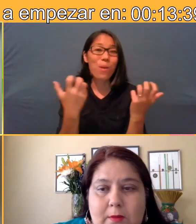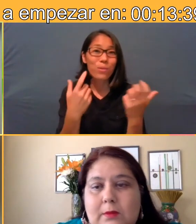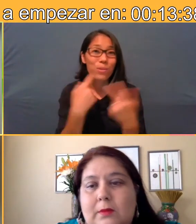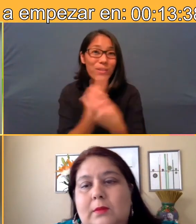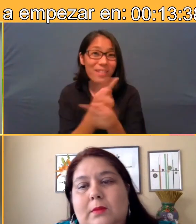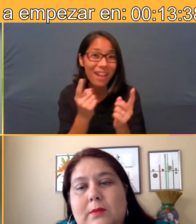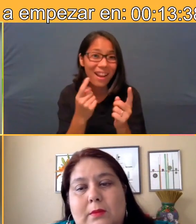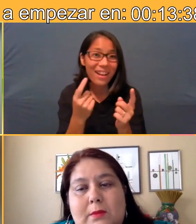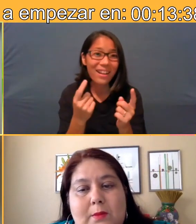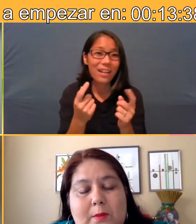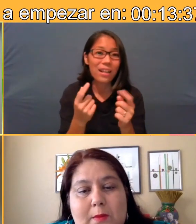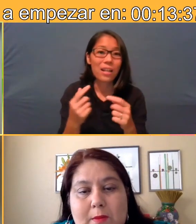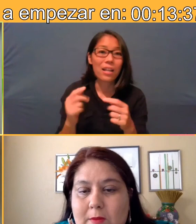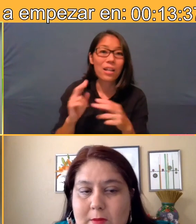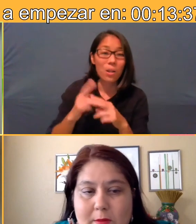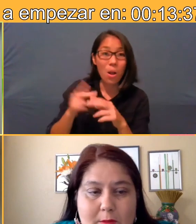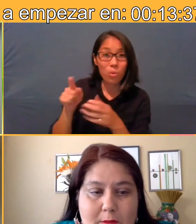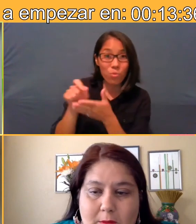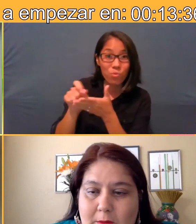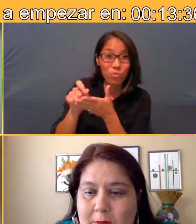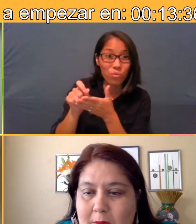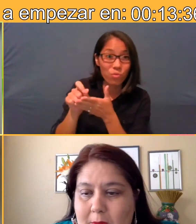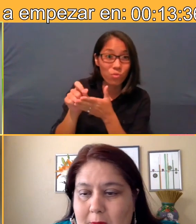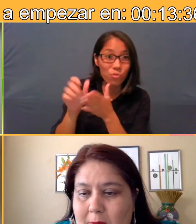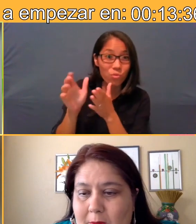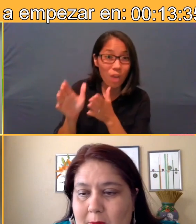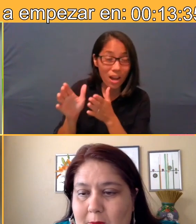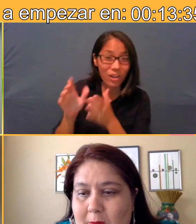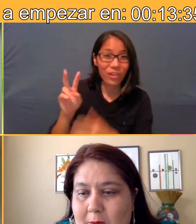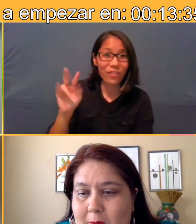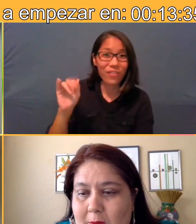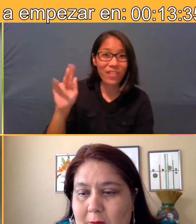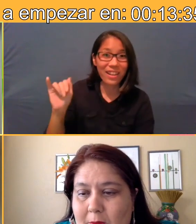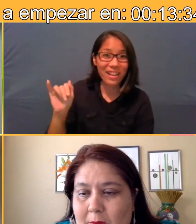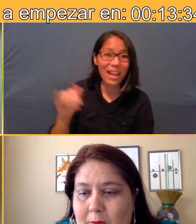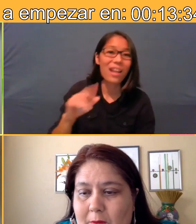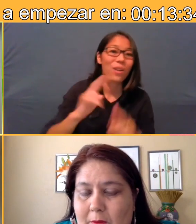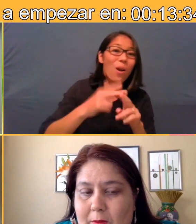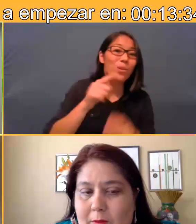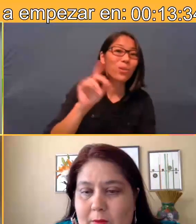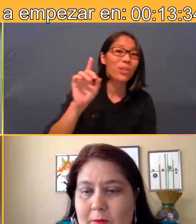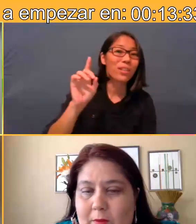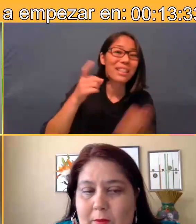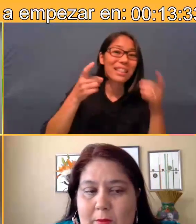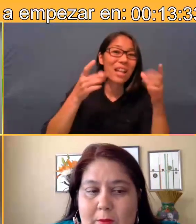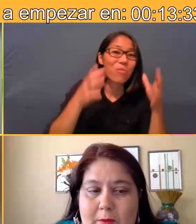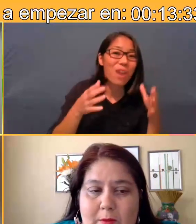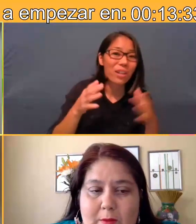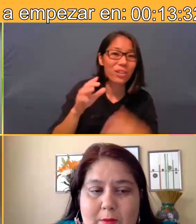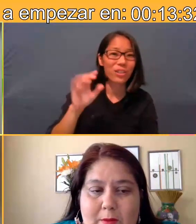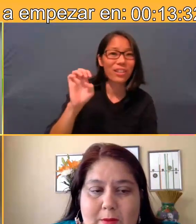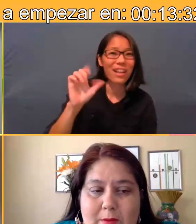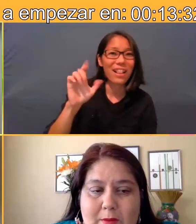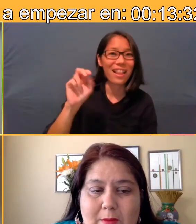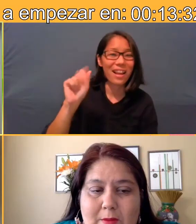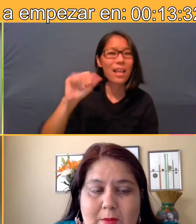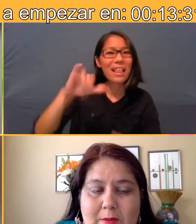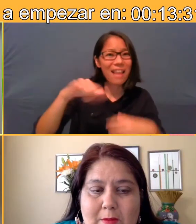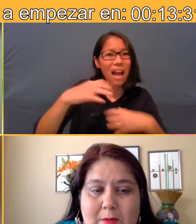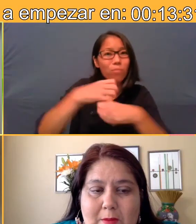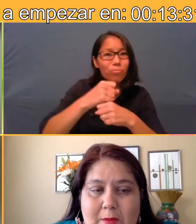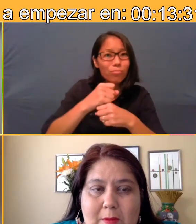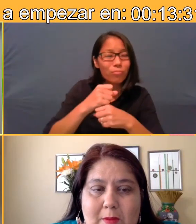you writer, Vicky, and to call you director, Elena. It's shorthand. It's